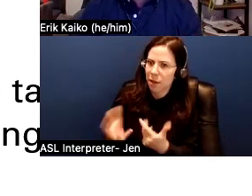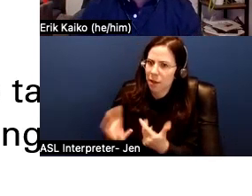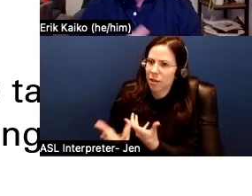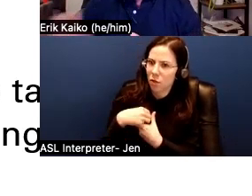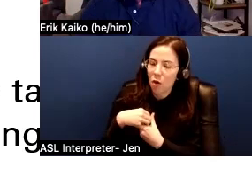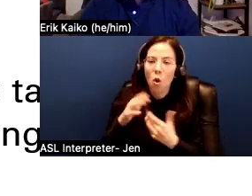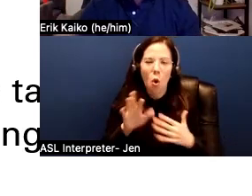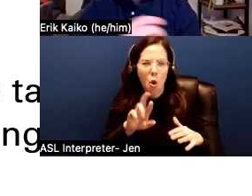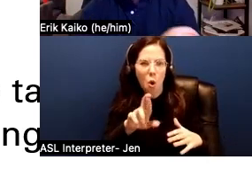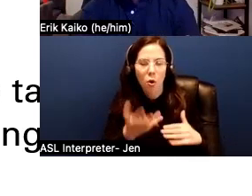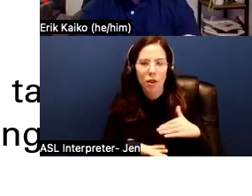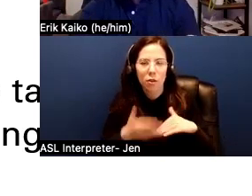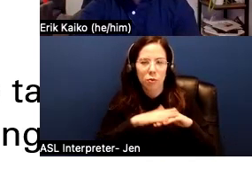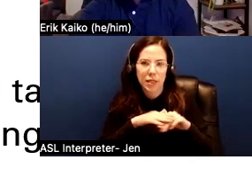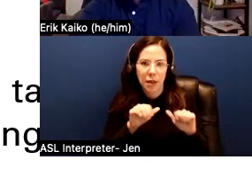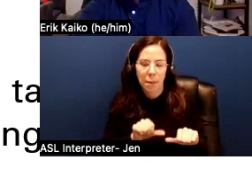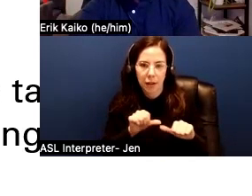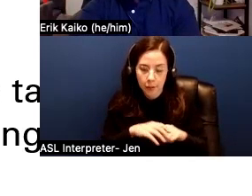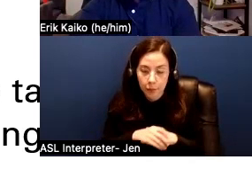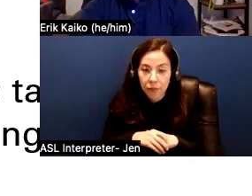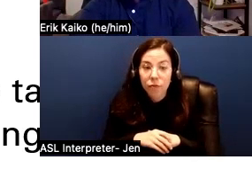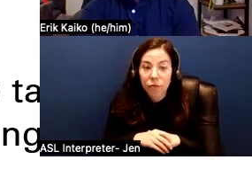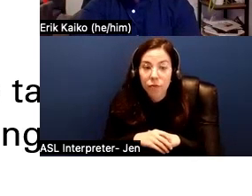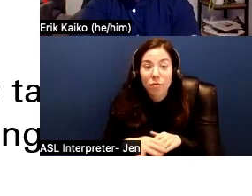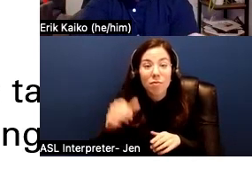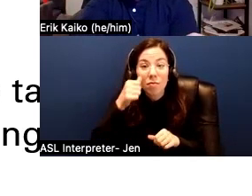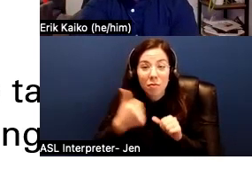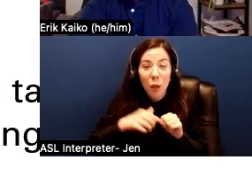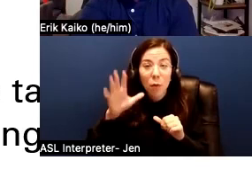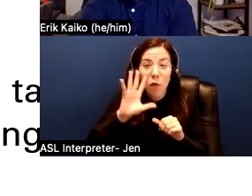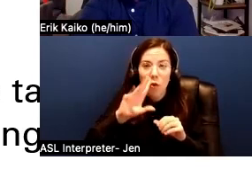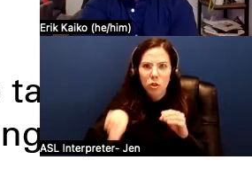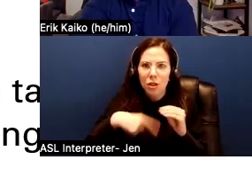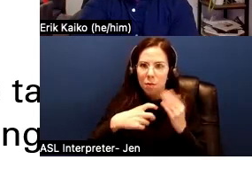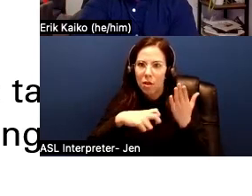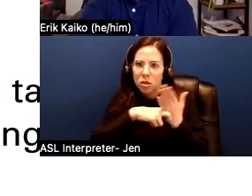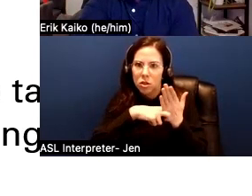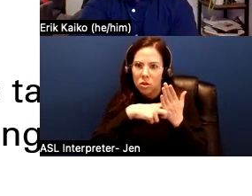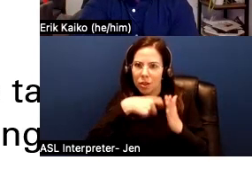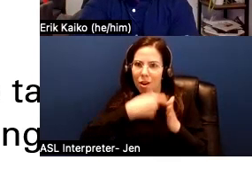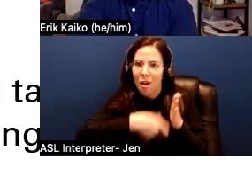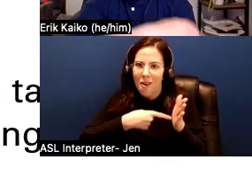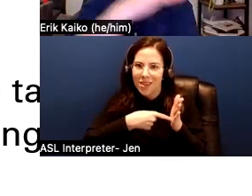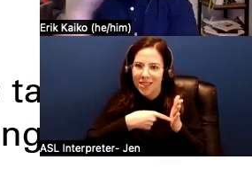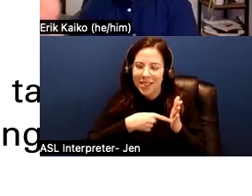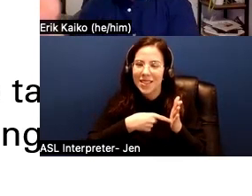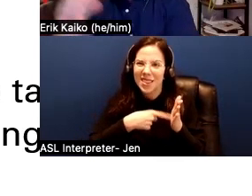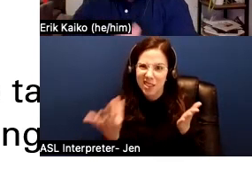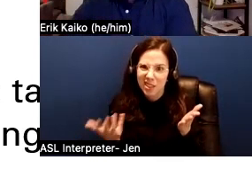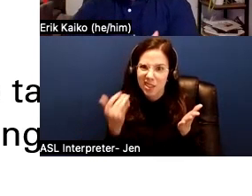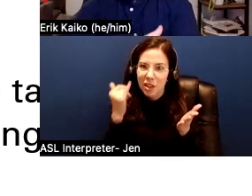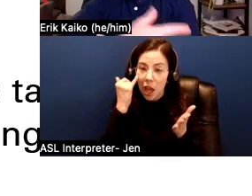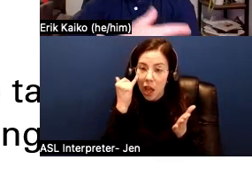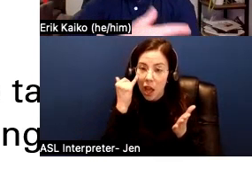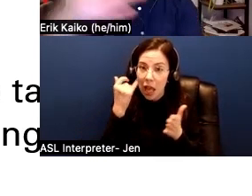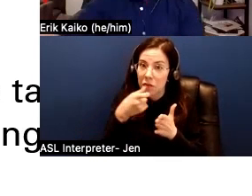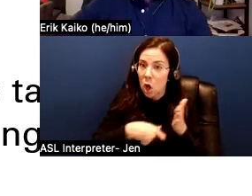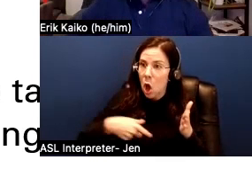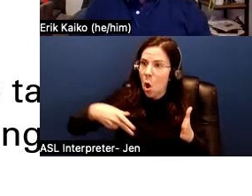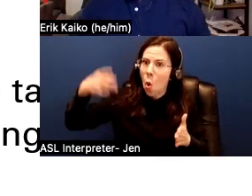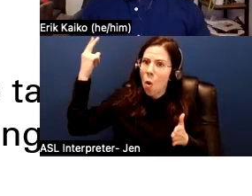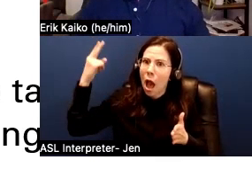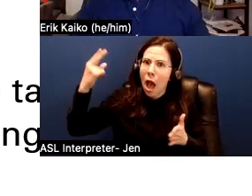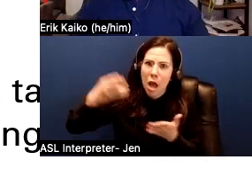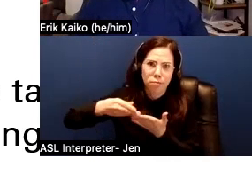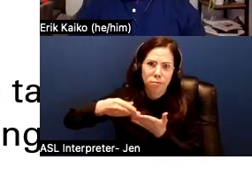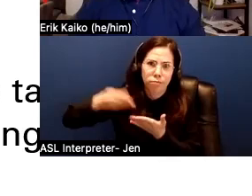So here's an example that I kind of gave earlier, the idea of ticket price, right? If a ticket price is higher than